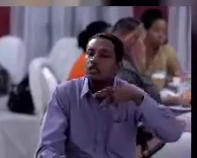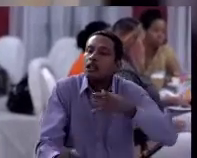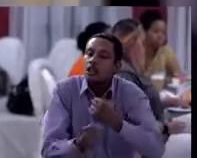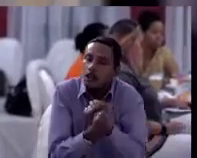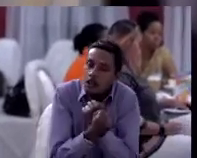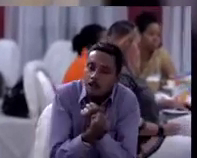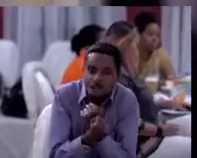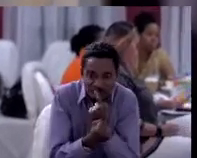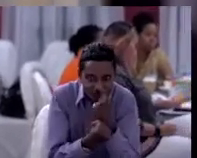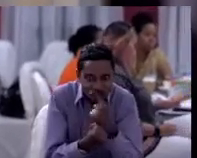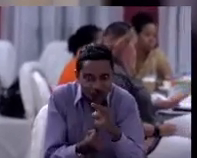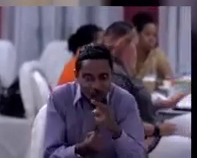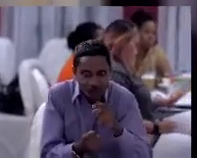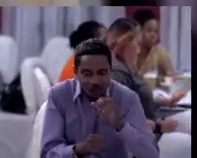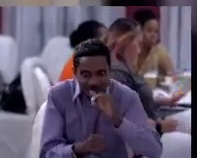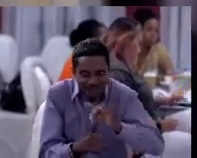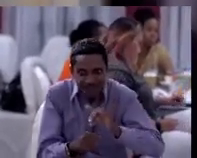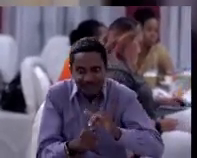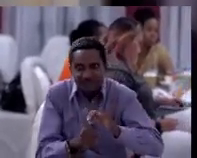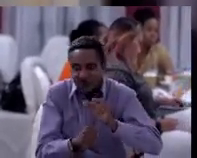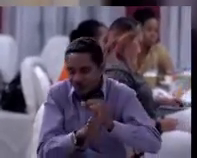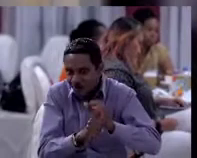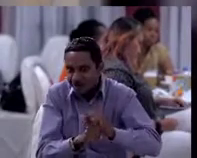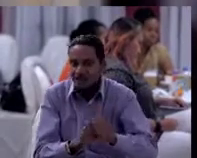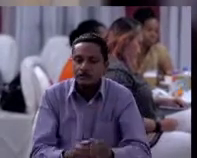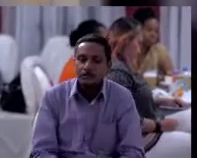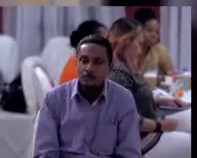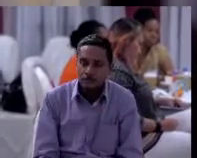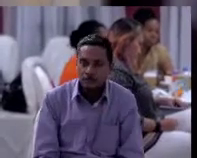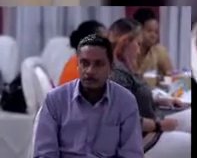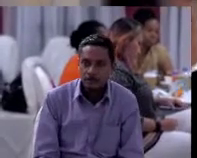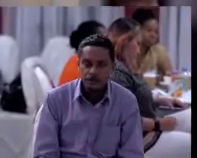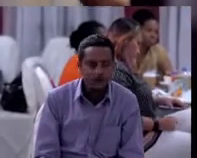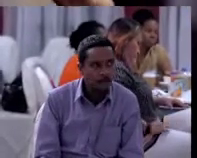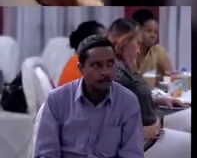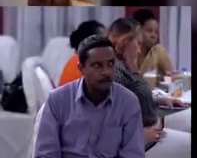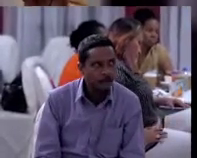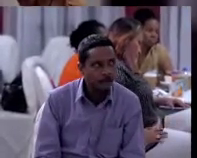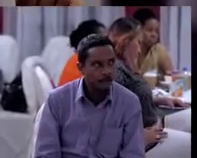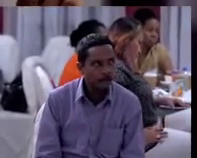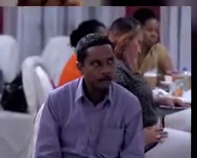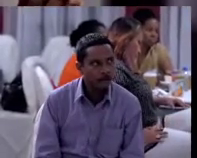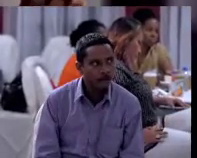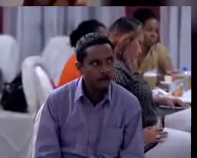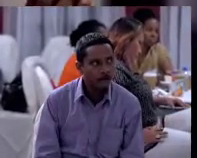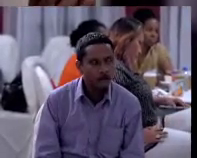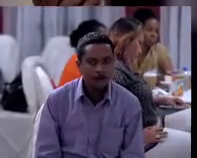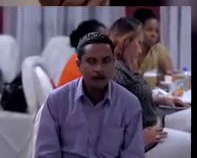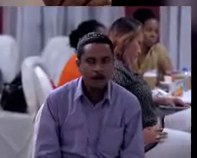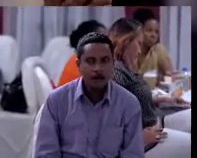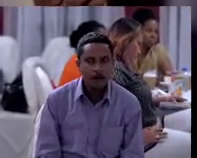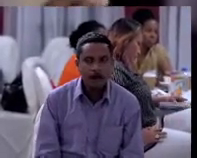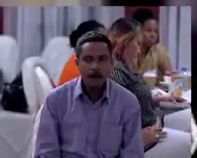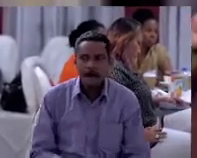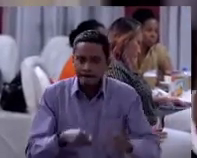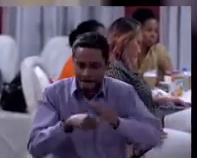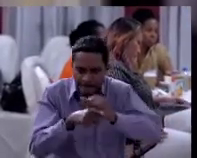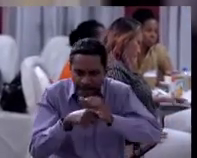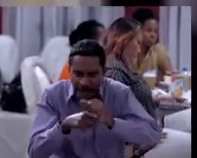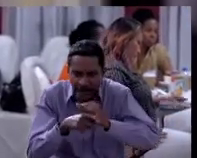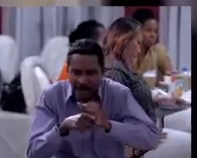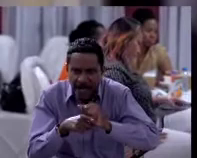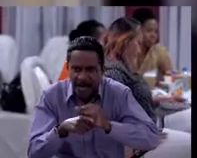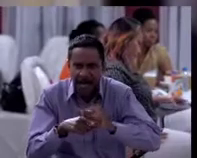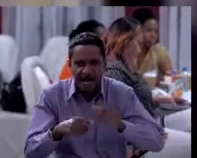to allow to move you forward. Strengthening with